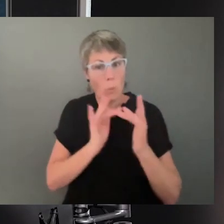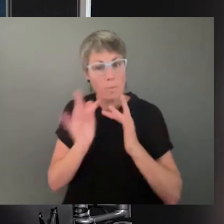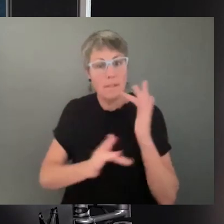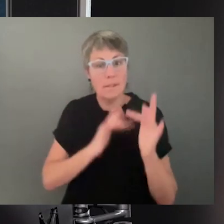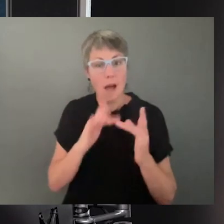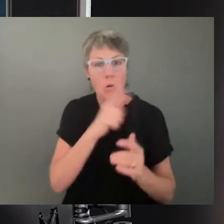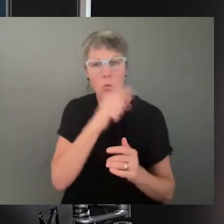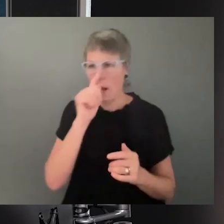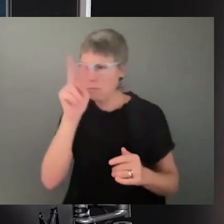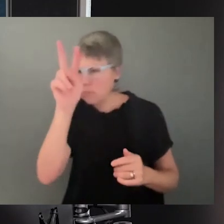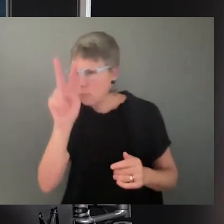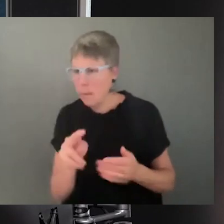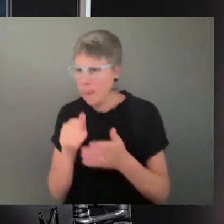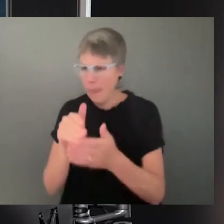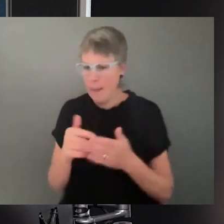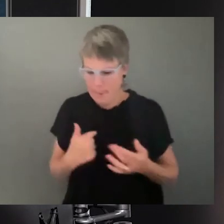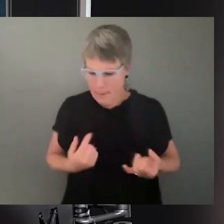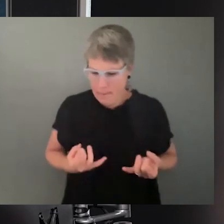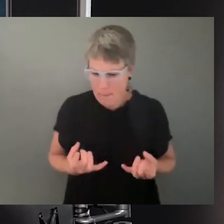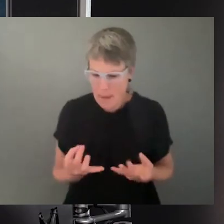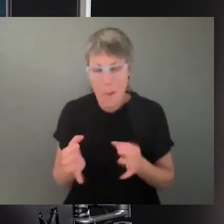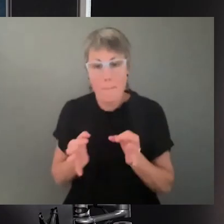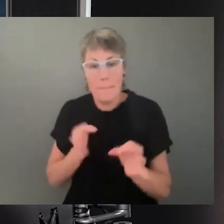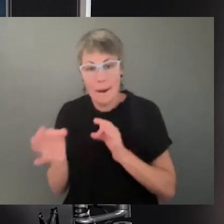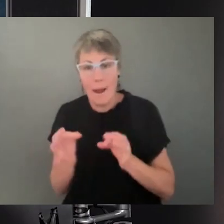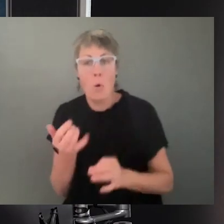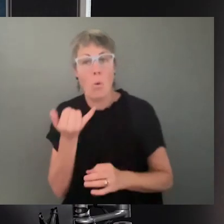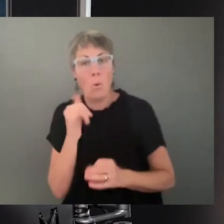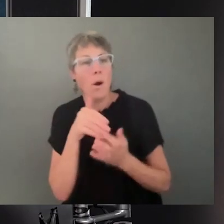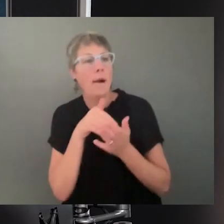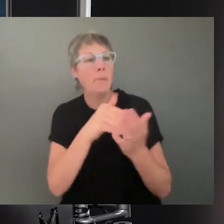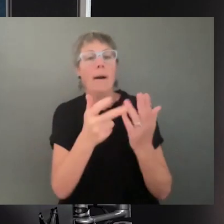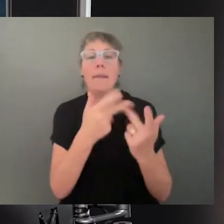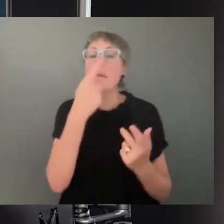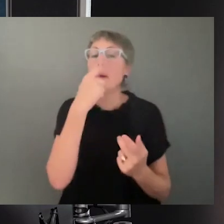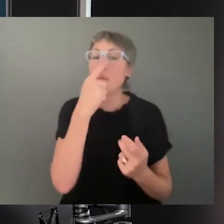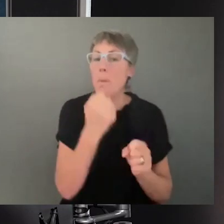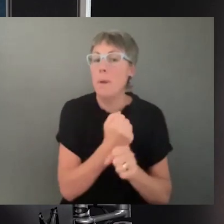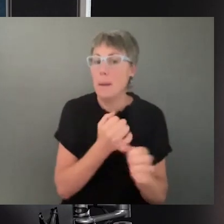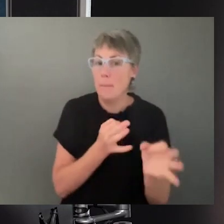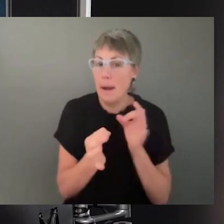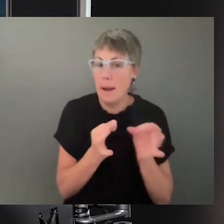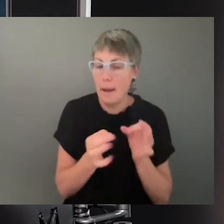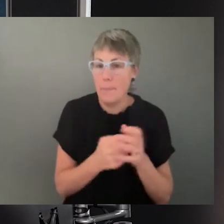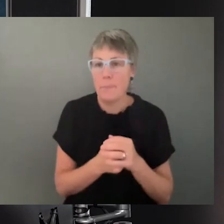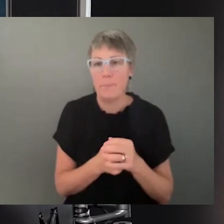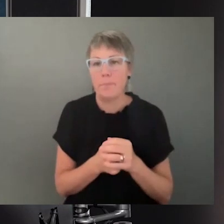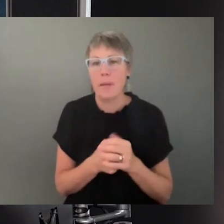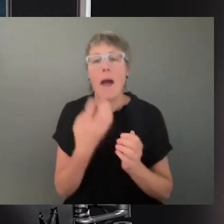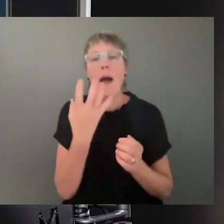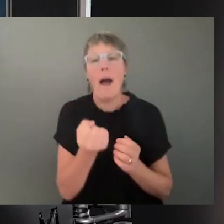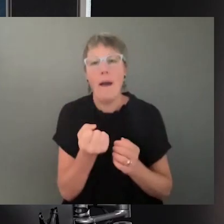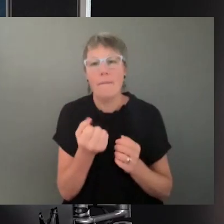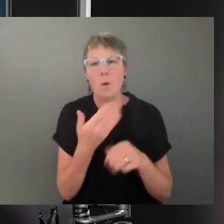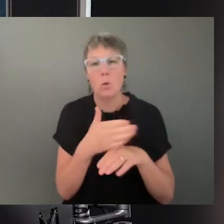and emergency services, there is something there for you to help you personally make your plan and also help you support others to plan